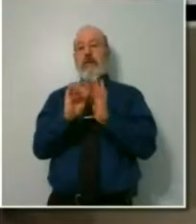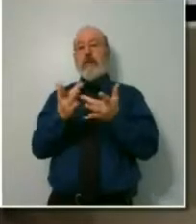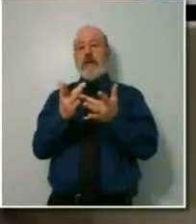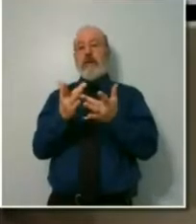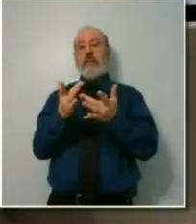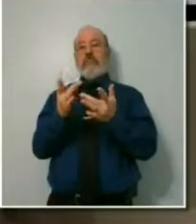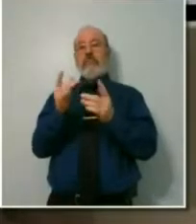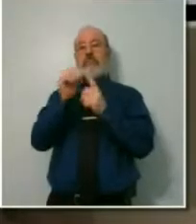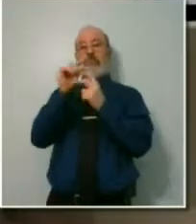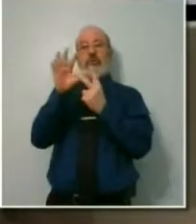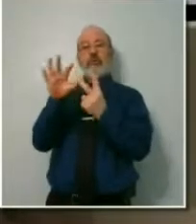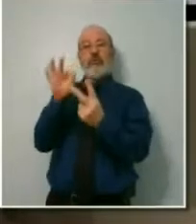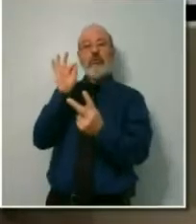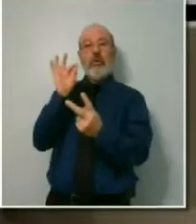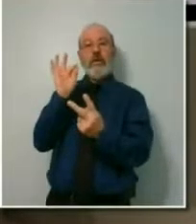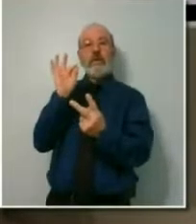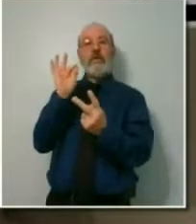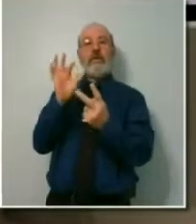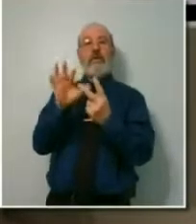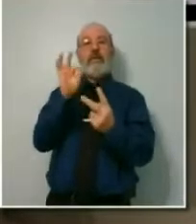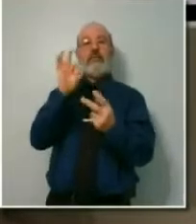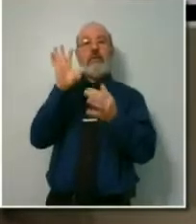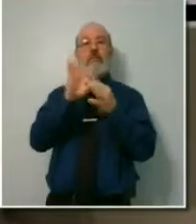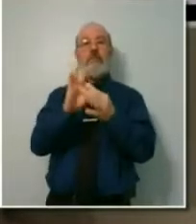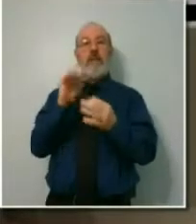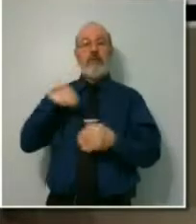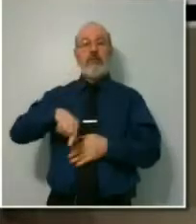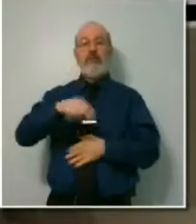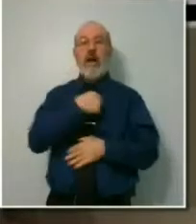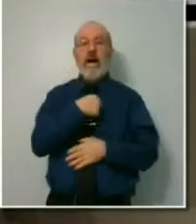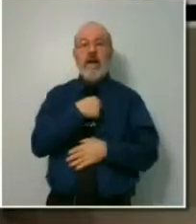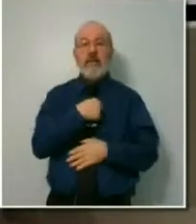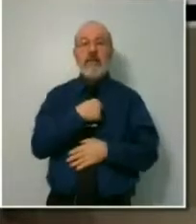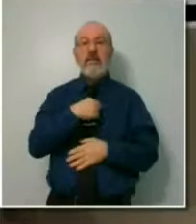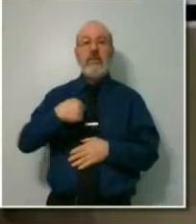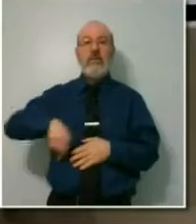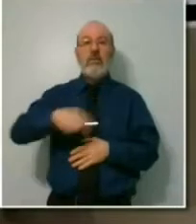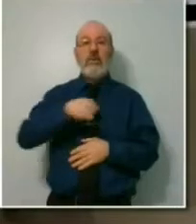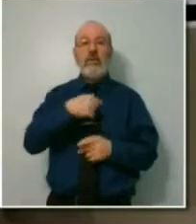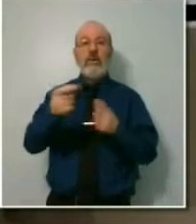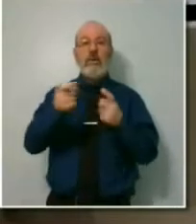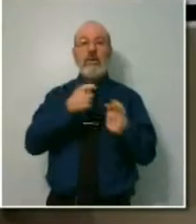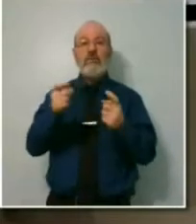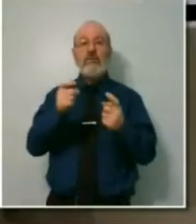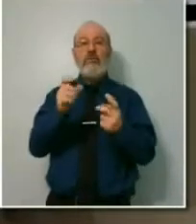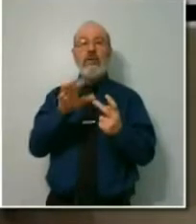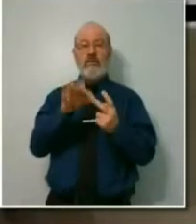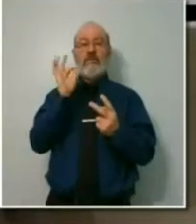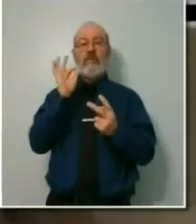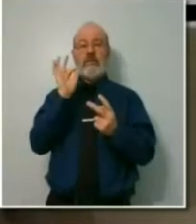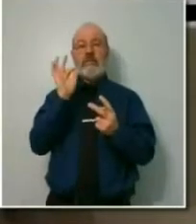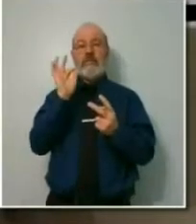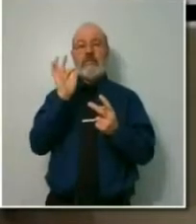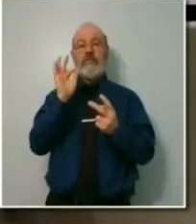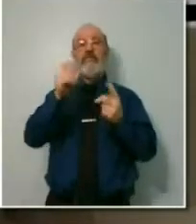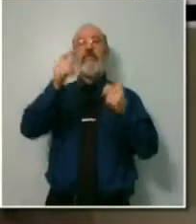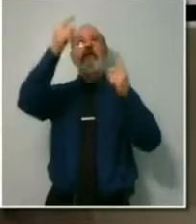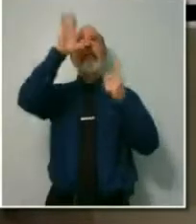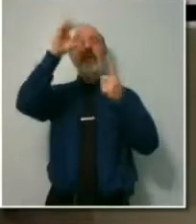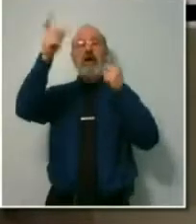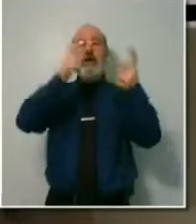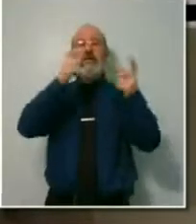choice, and the choice belongs to us. We are in control of choice. God is in